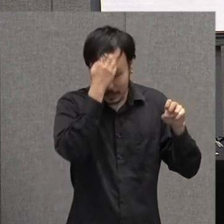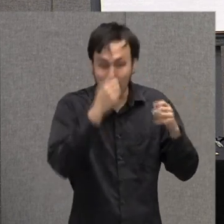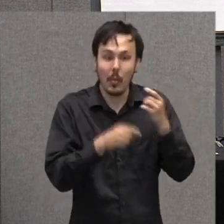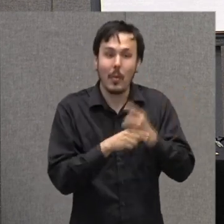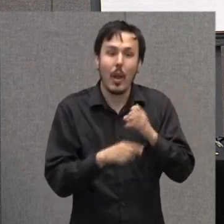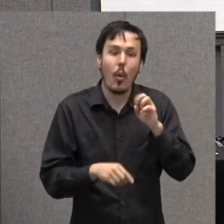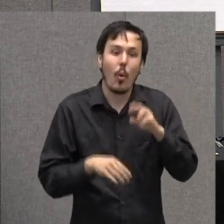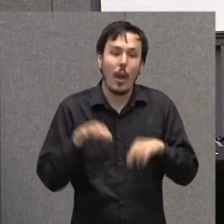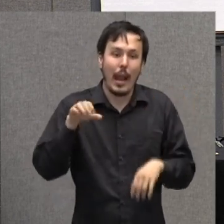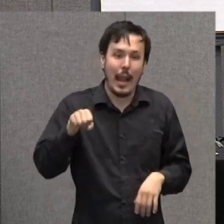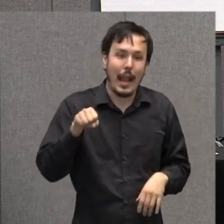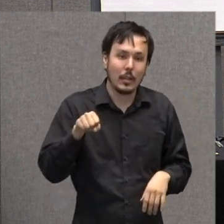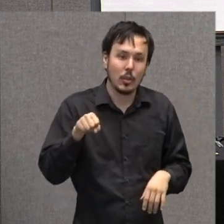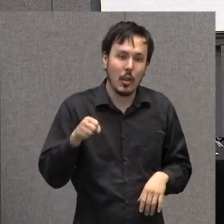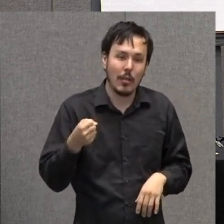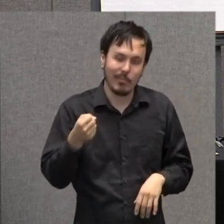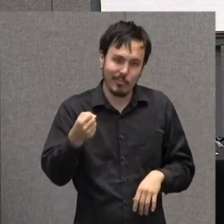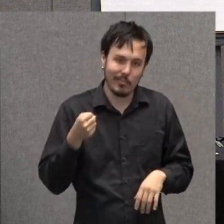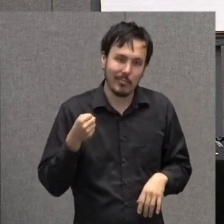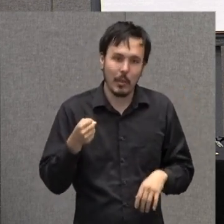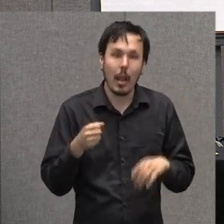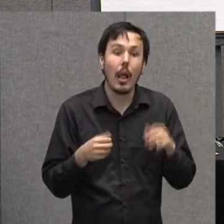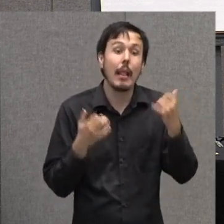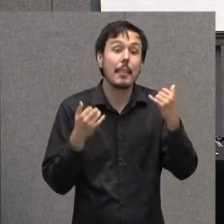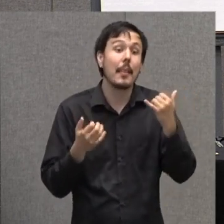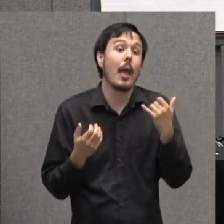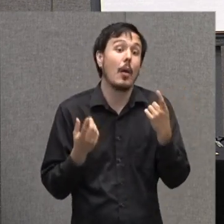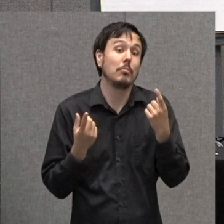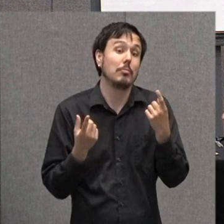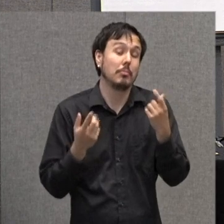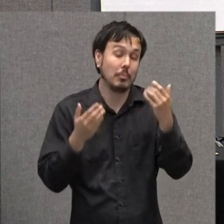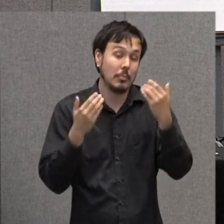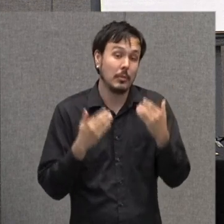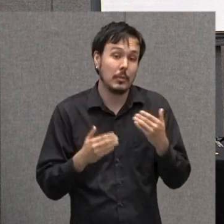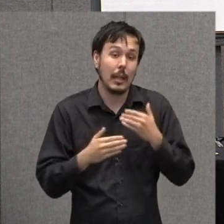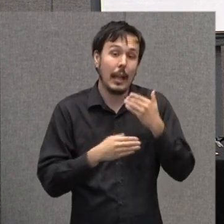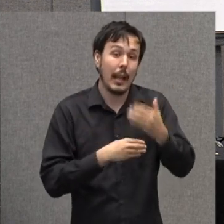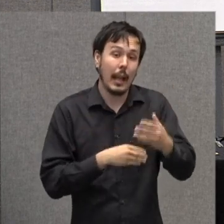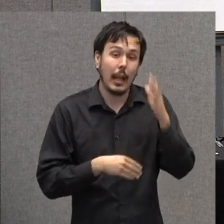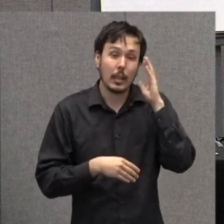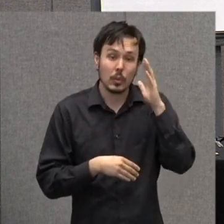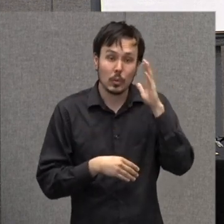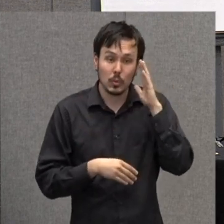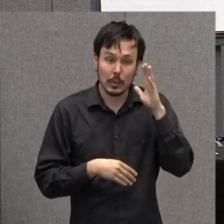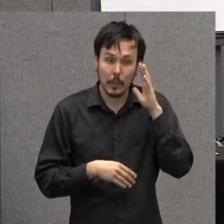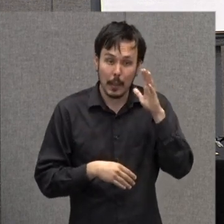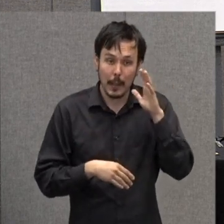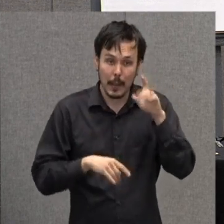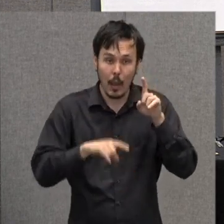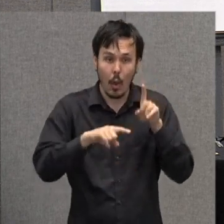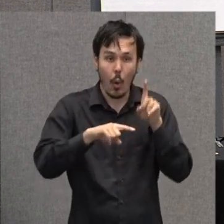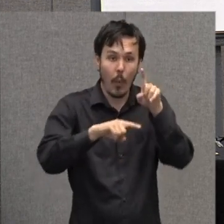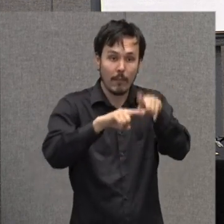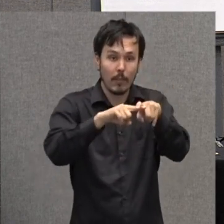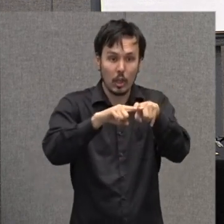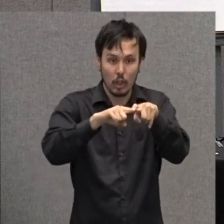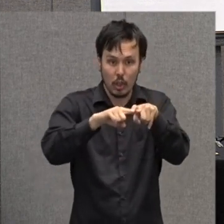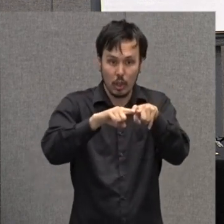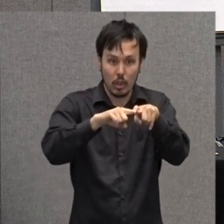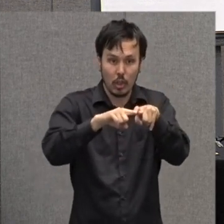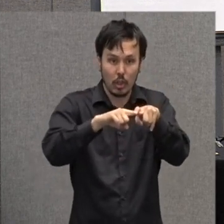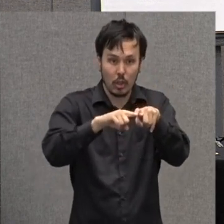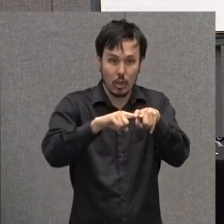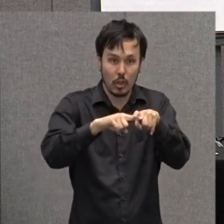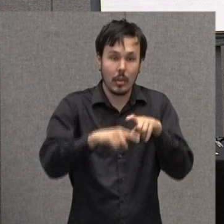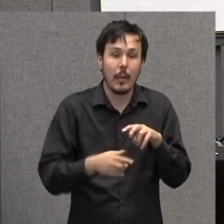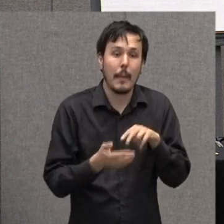okay? The other one is going to be crisscrossing or